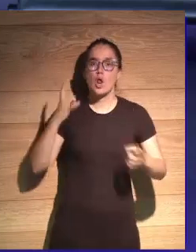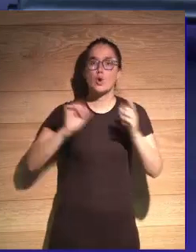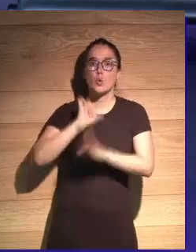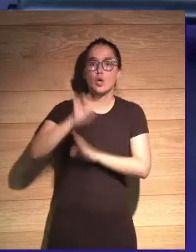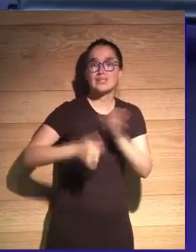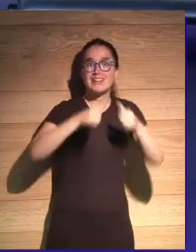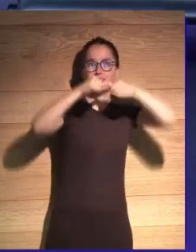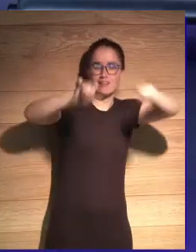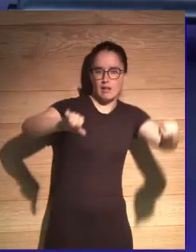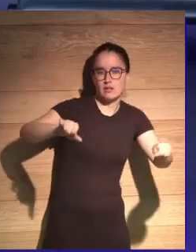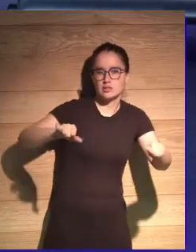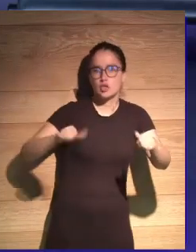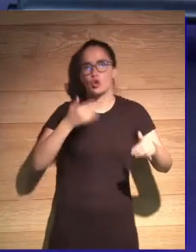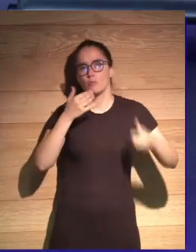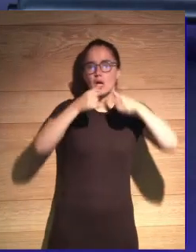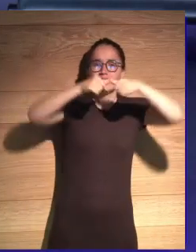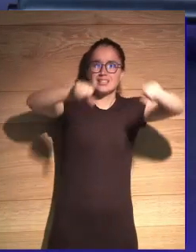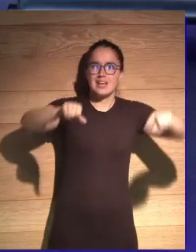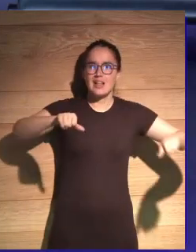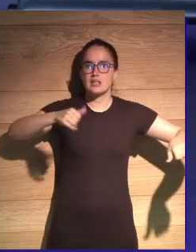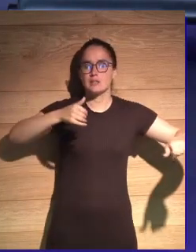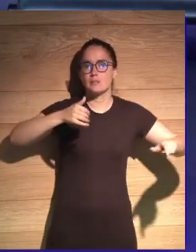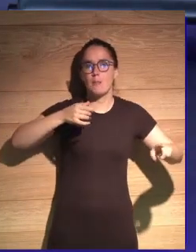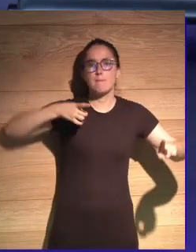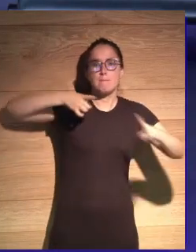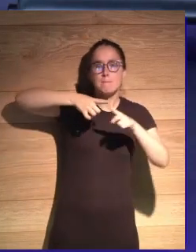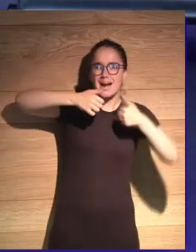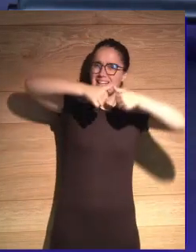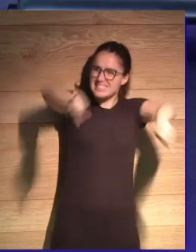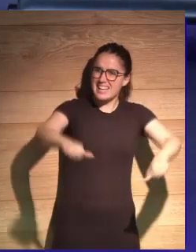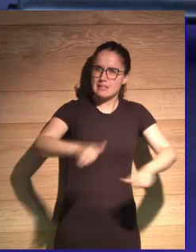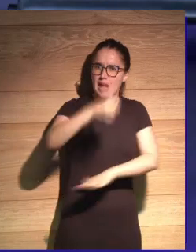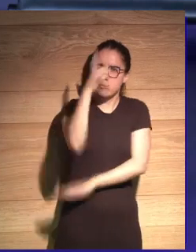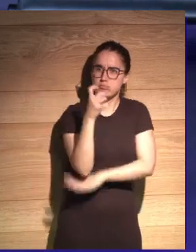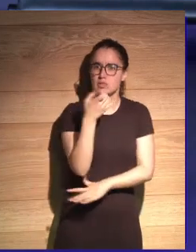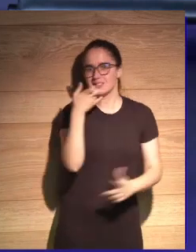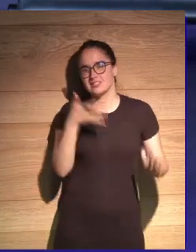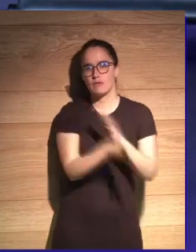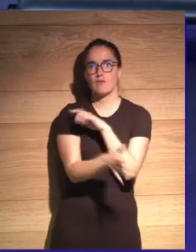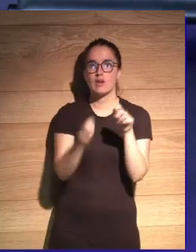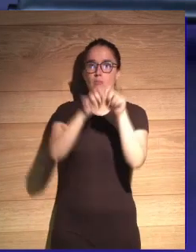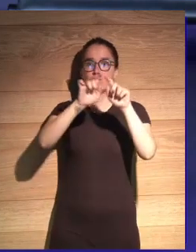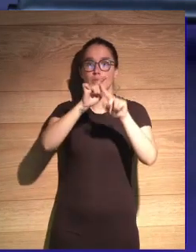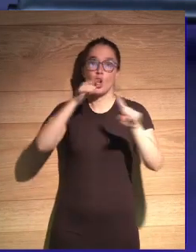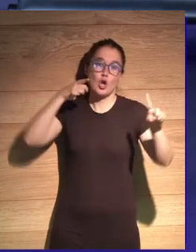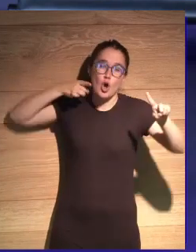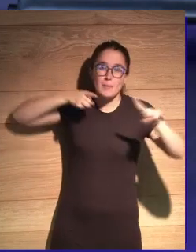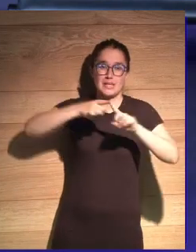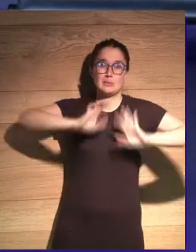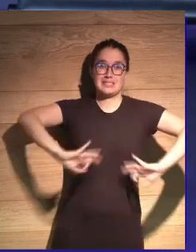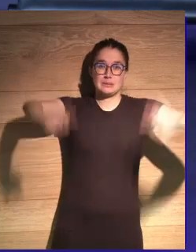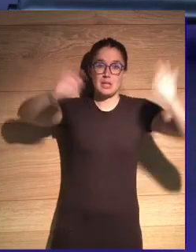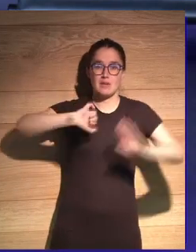art, etc. But there are some frameworks that are